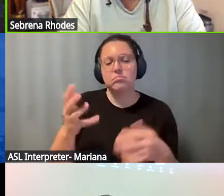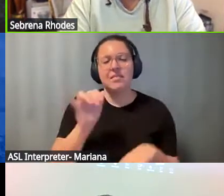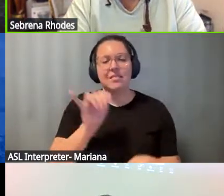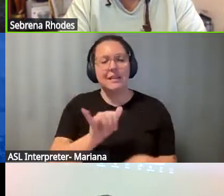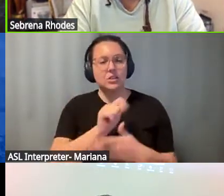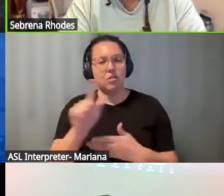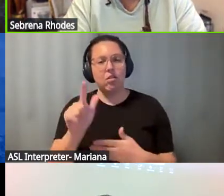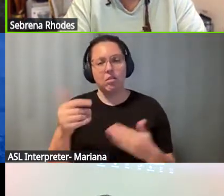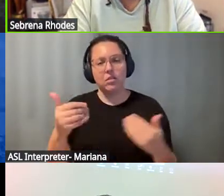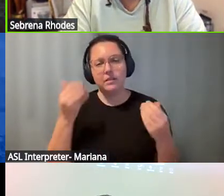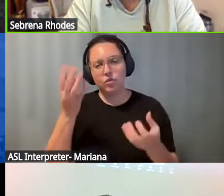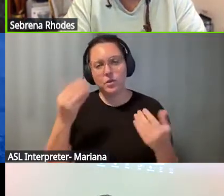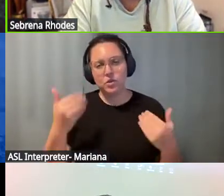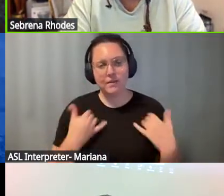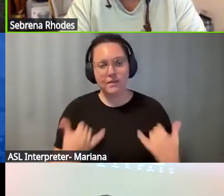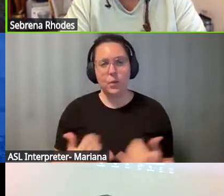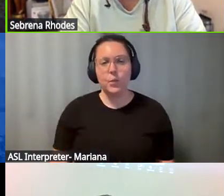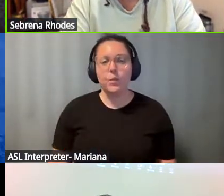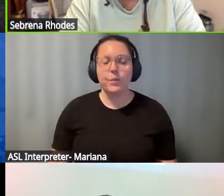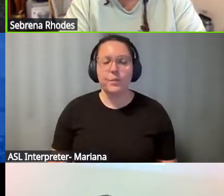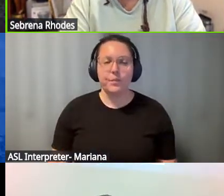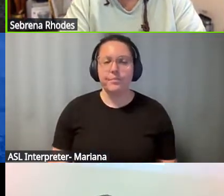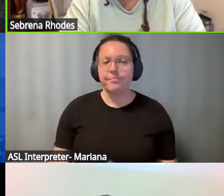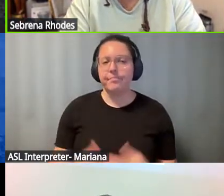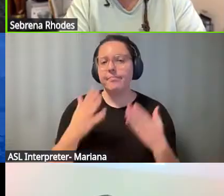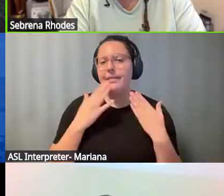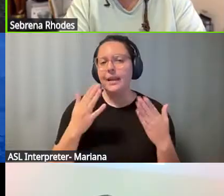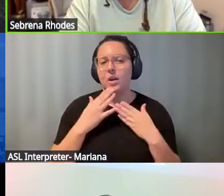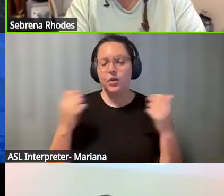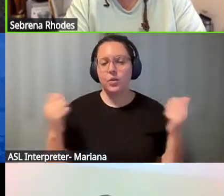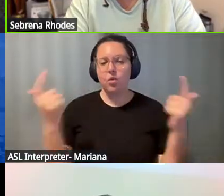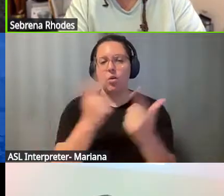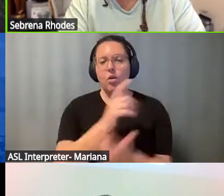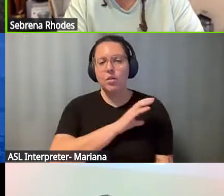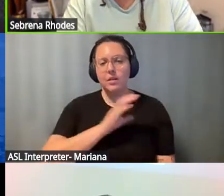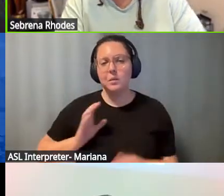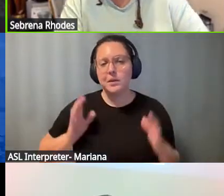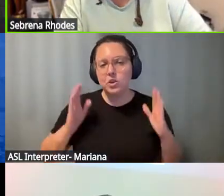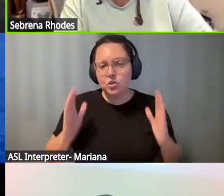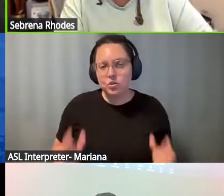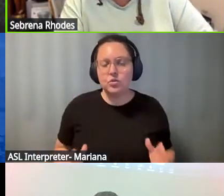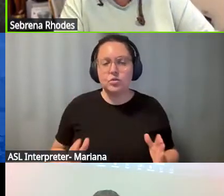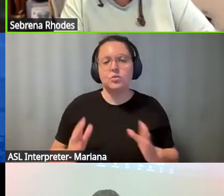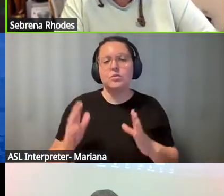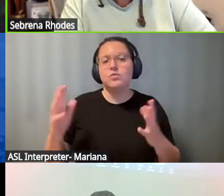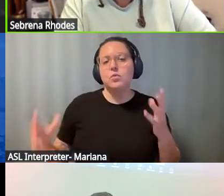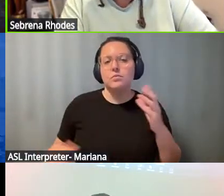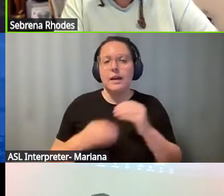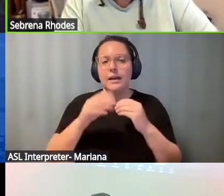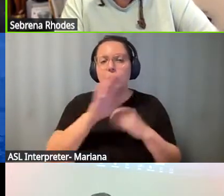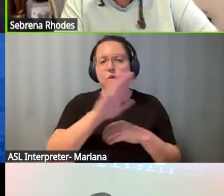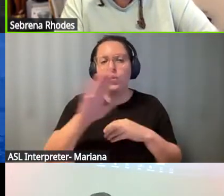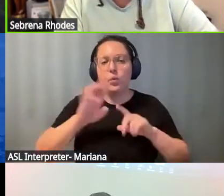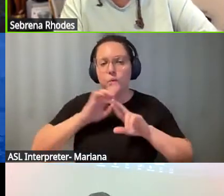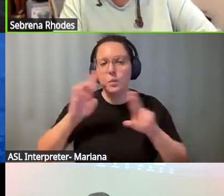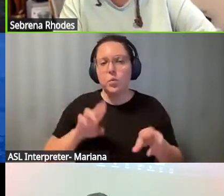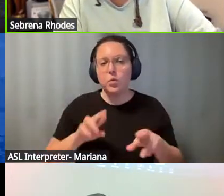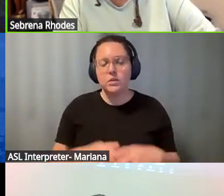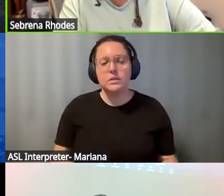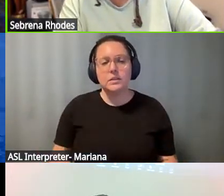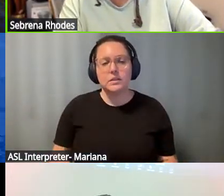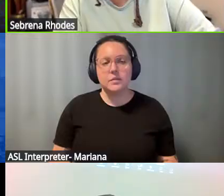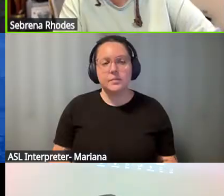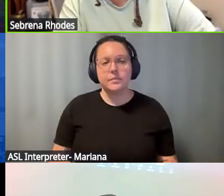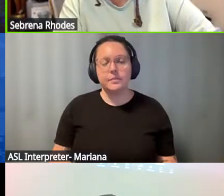Thank you. Thank you all commissioners for giving your reports. And